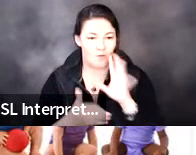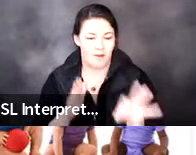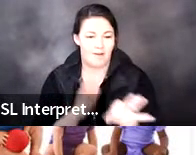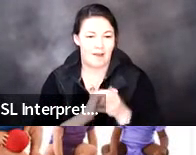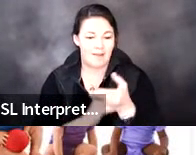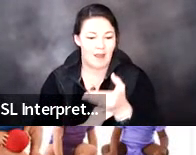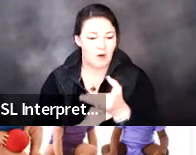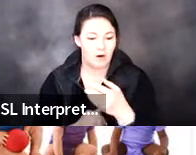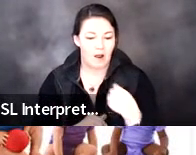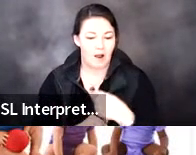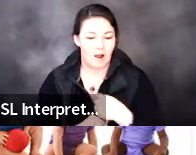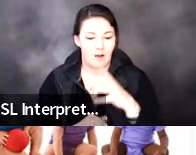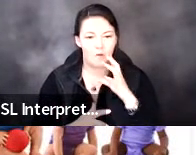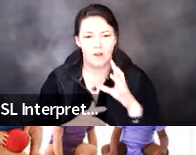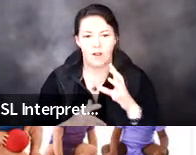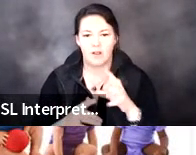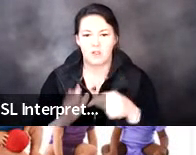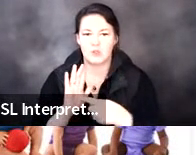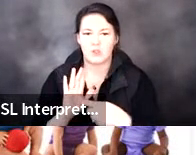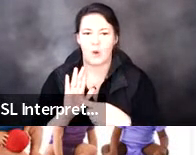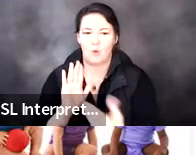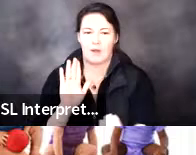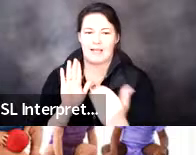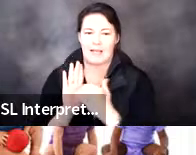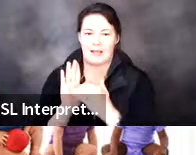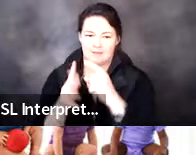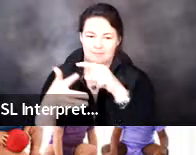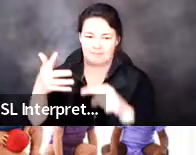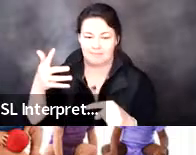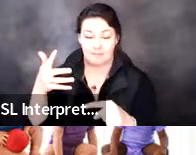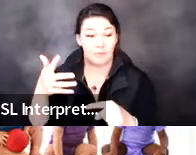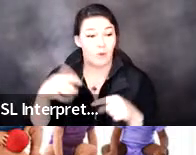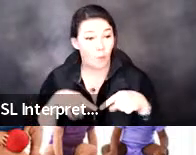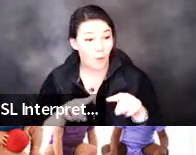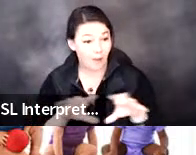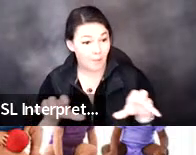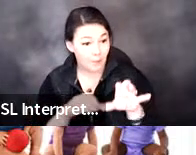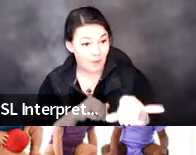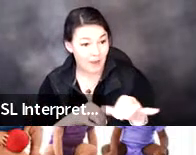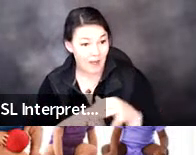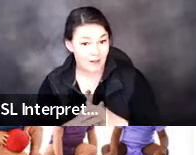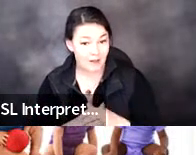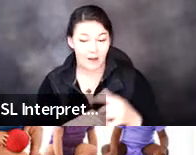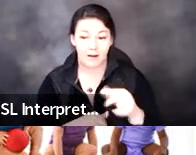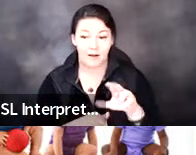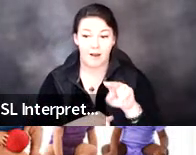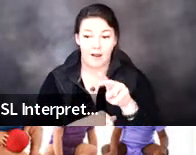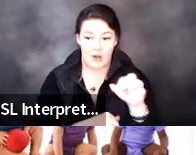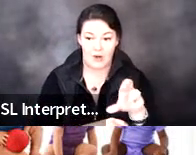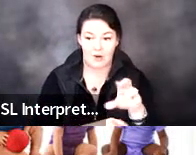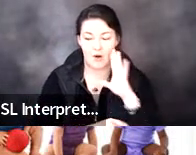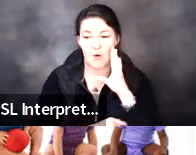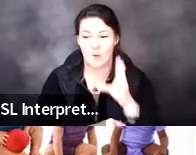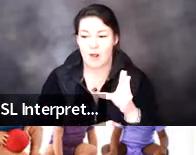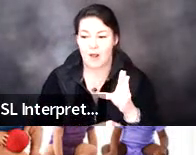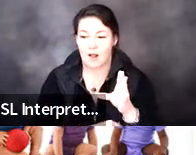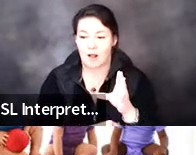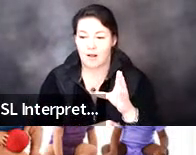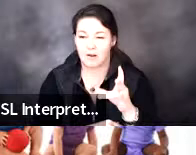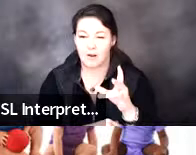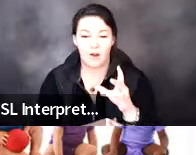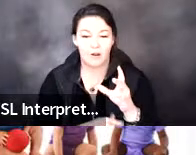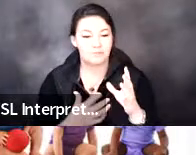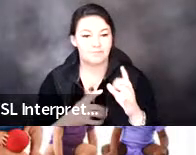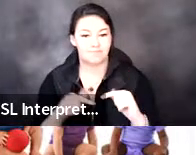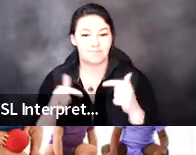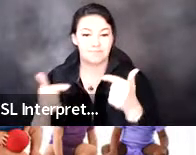me review them again. And while I'm doing this, Gunnar is going to open up our Q&A